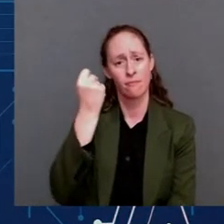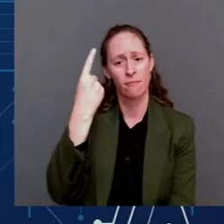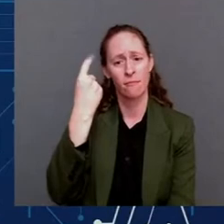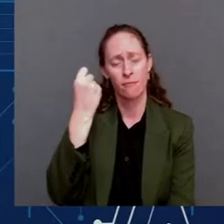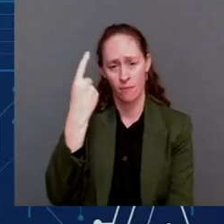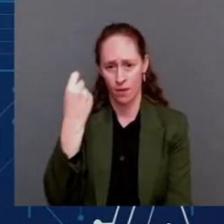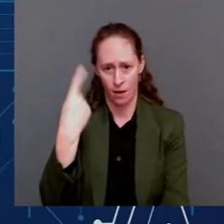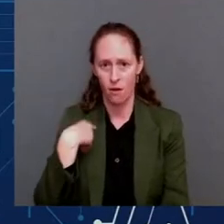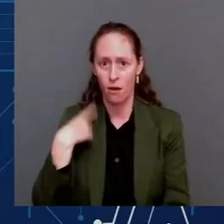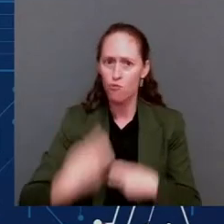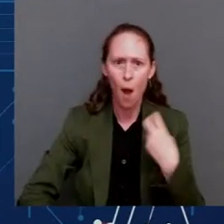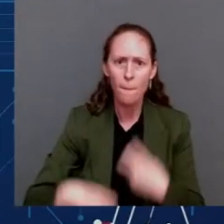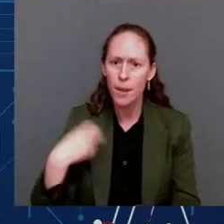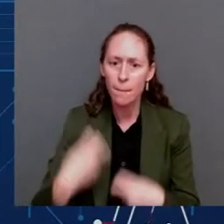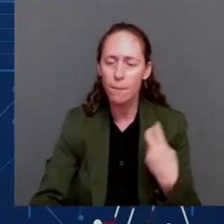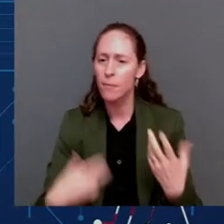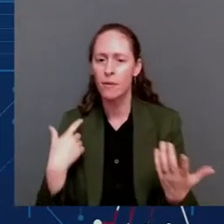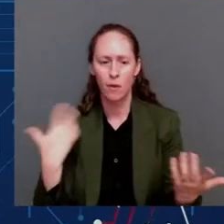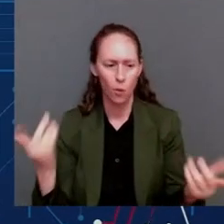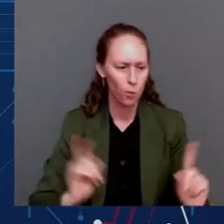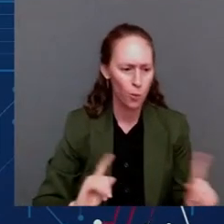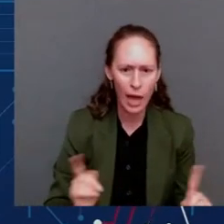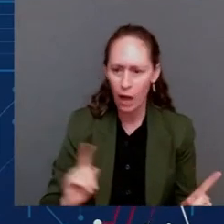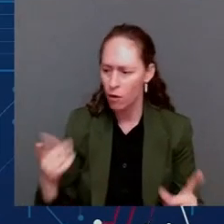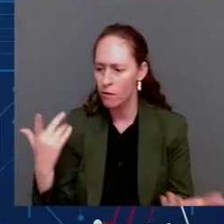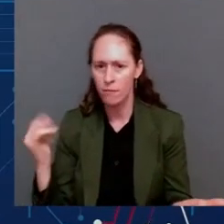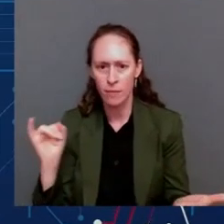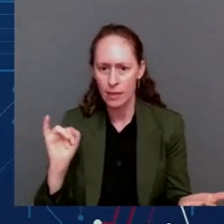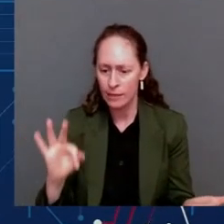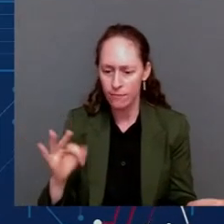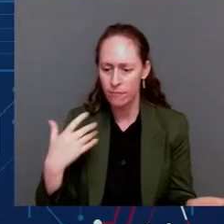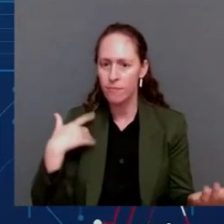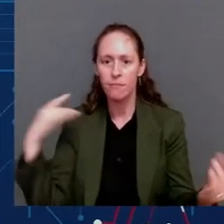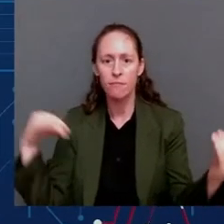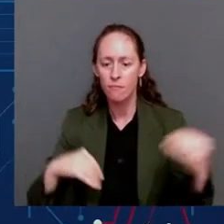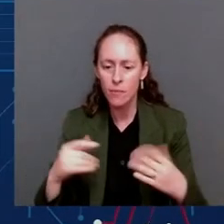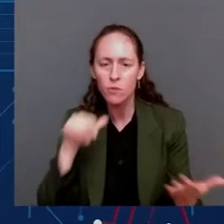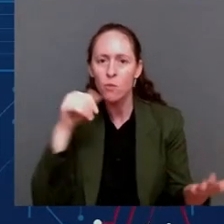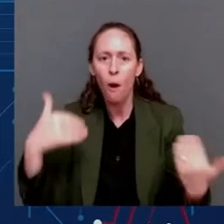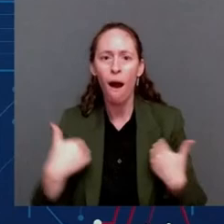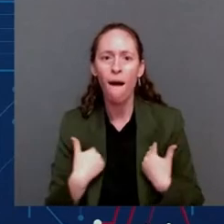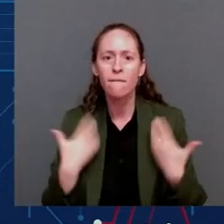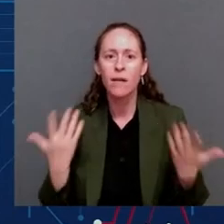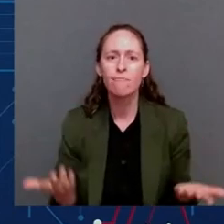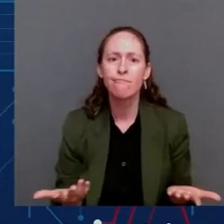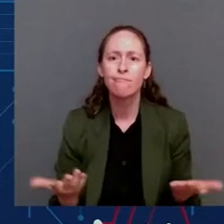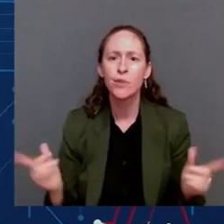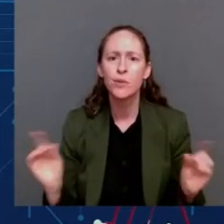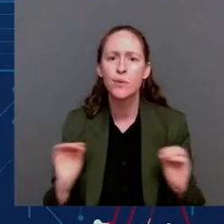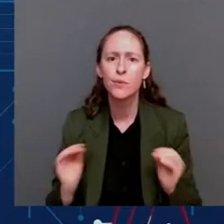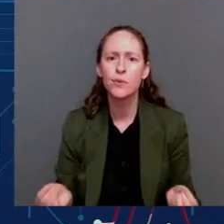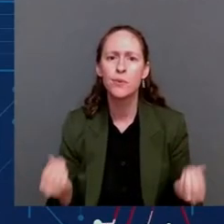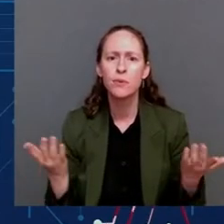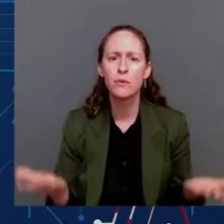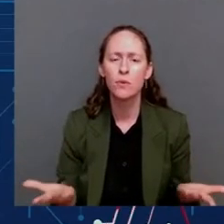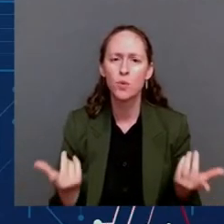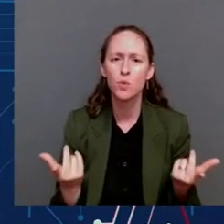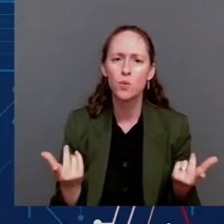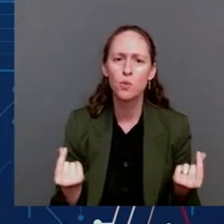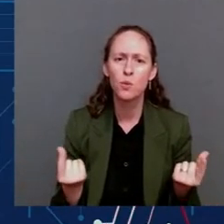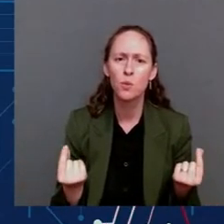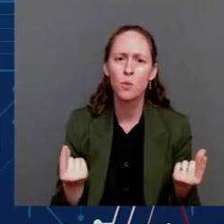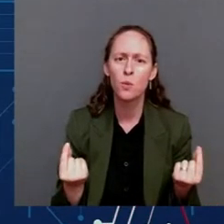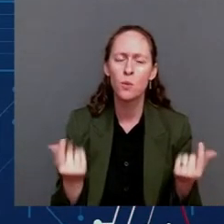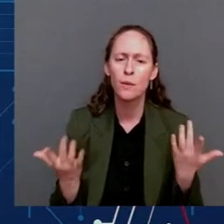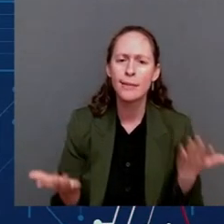which is why we're all here together. You know, I remember the first call I received from one of our automakers who talked about